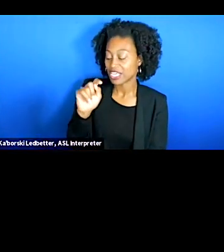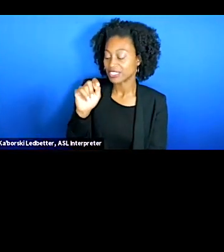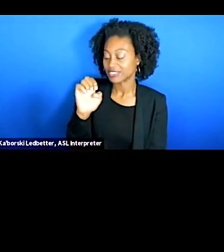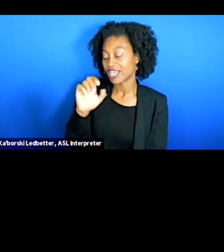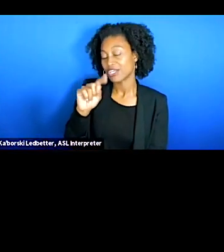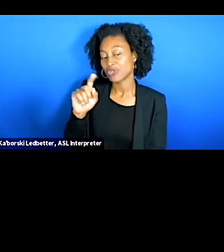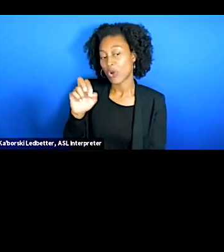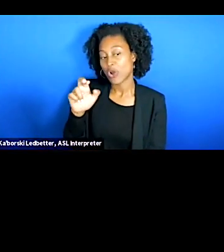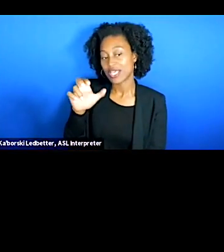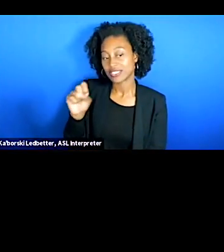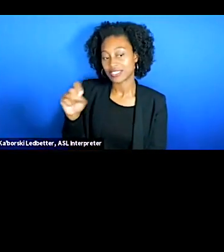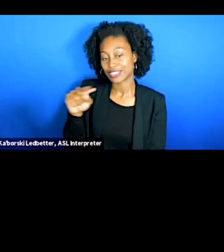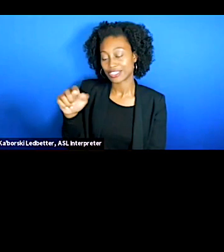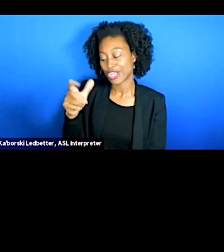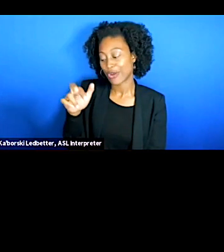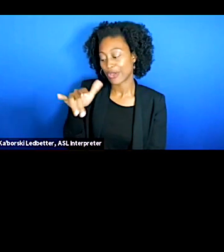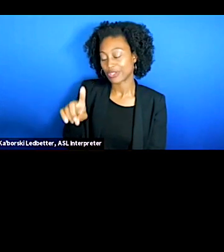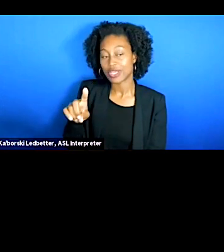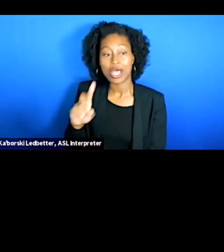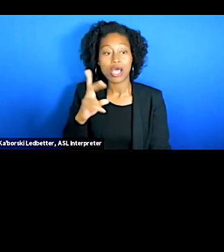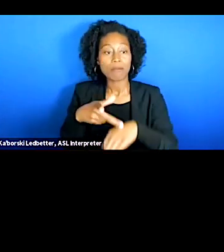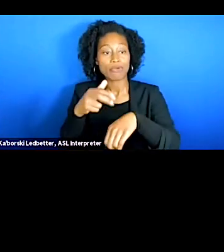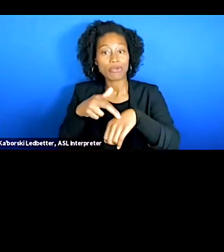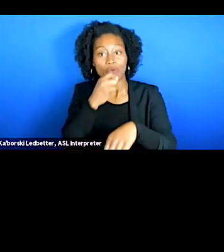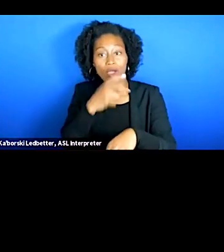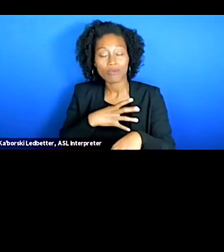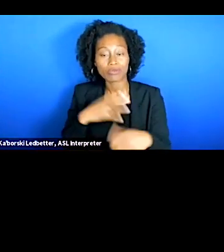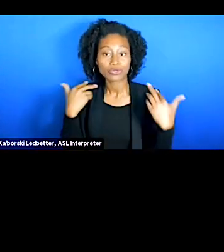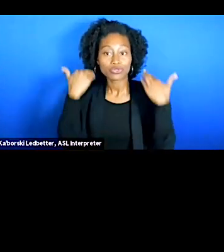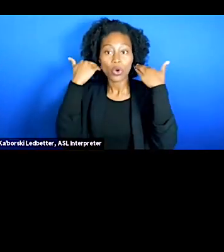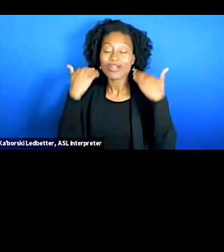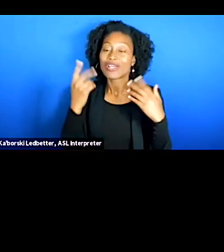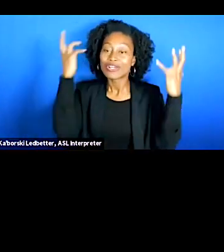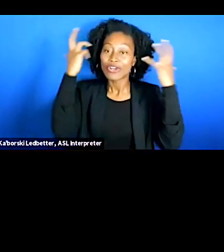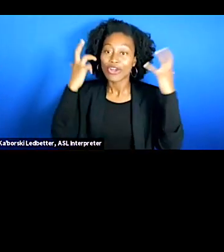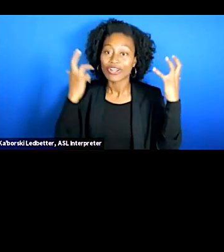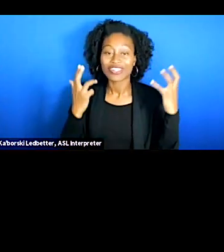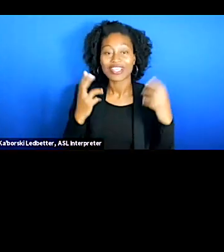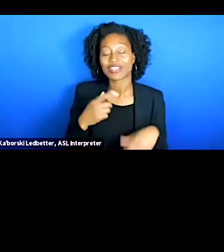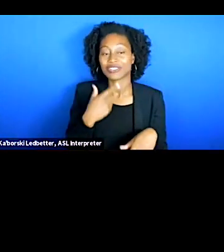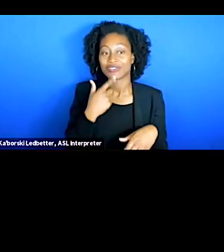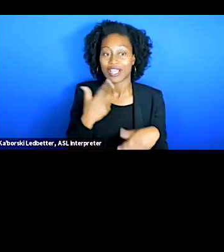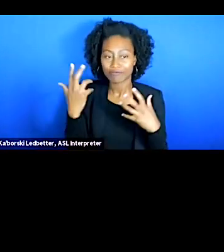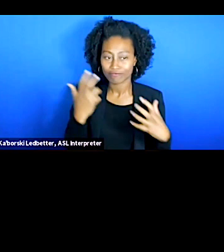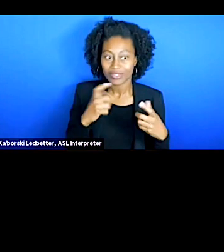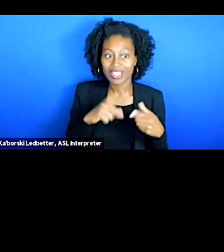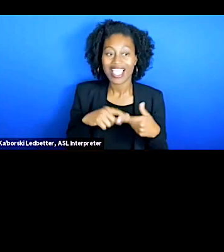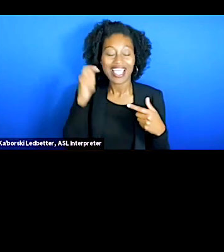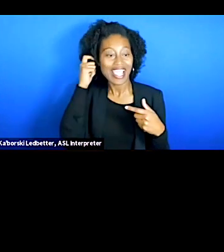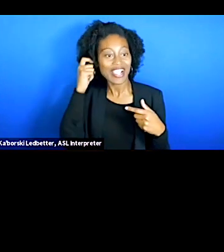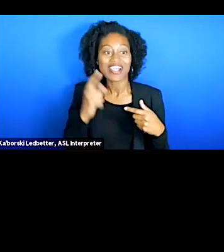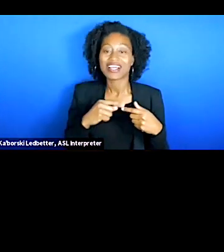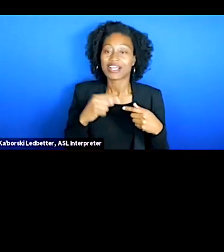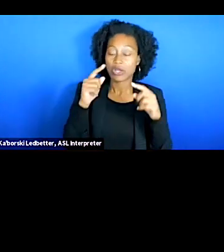Puerto Rican woman with short, curly, dark brown hair, red-rimmed glasses, dark-rimmed glasses, and